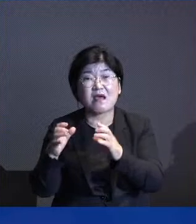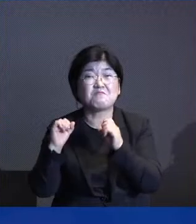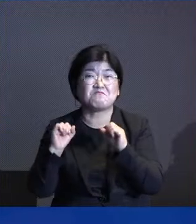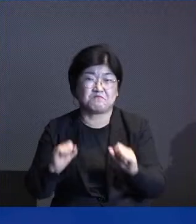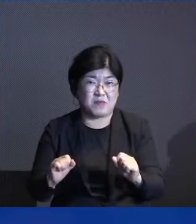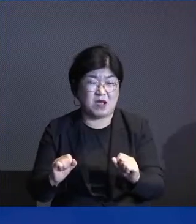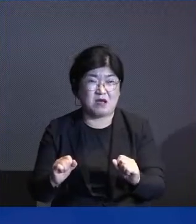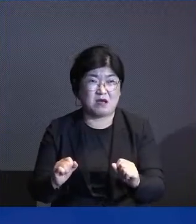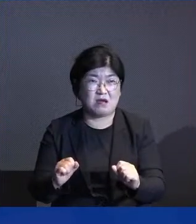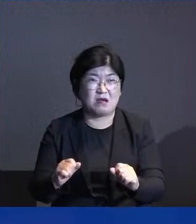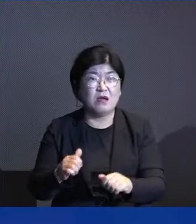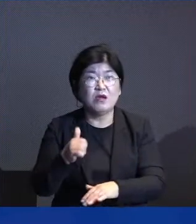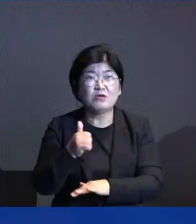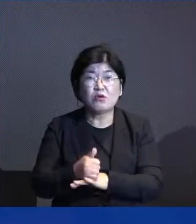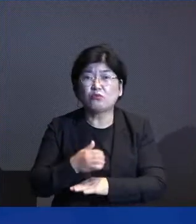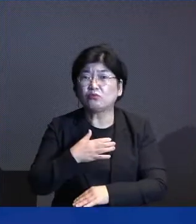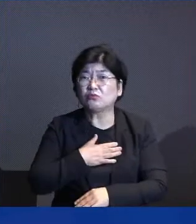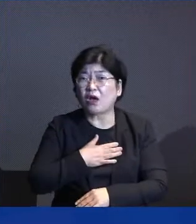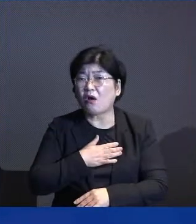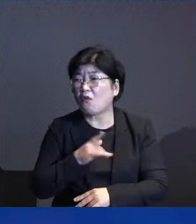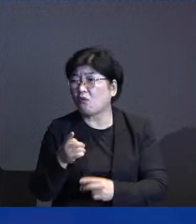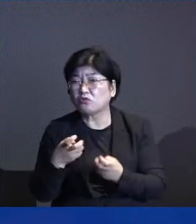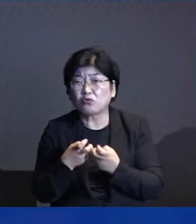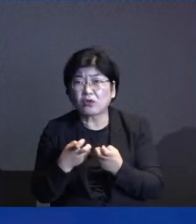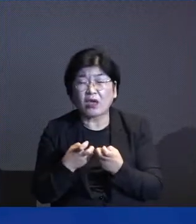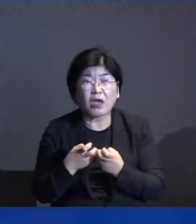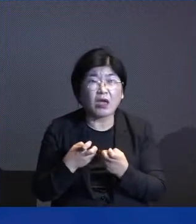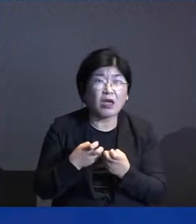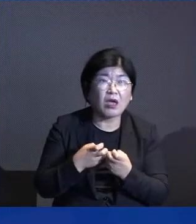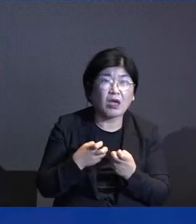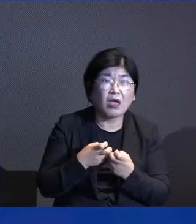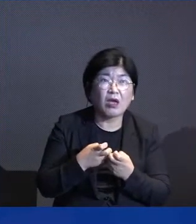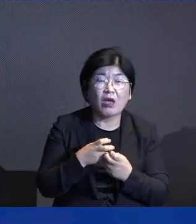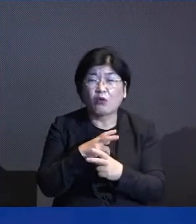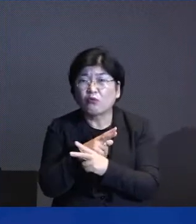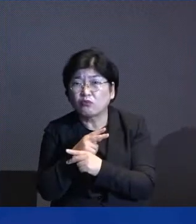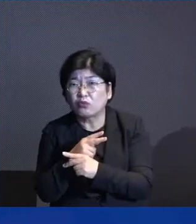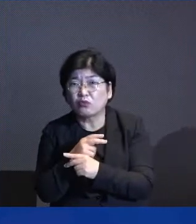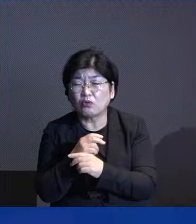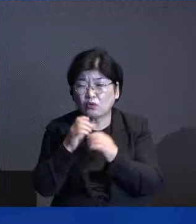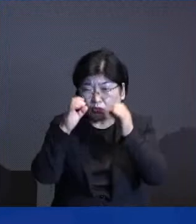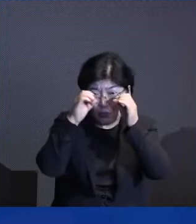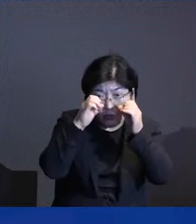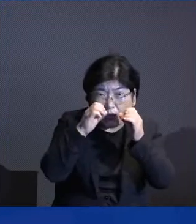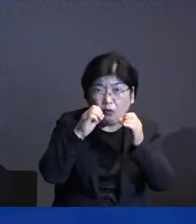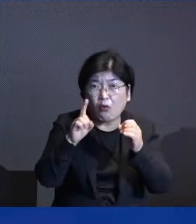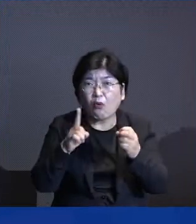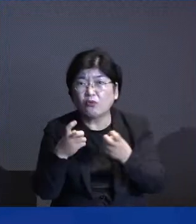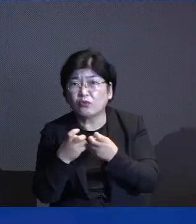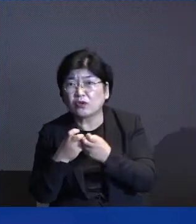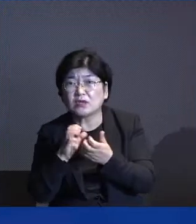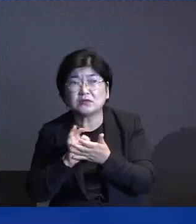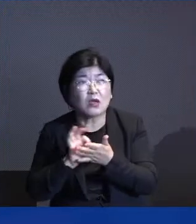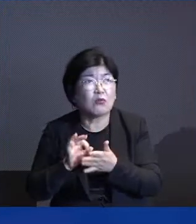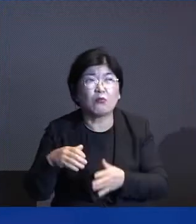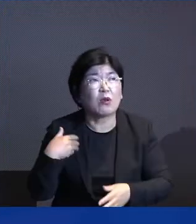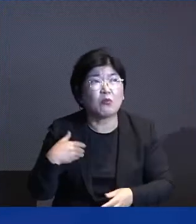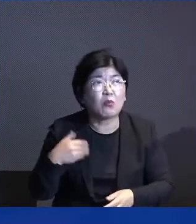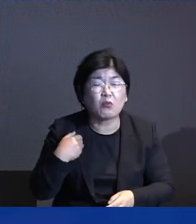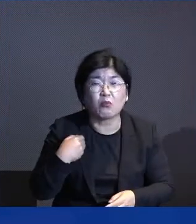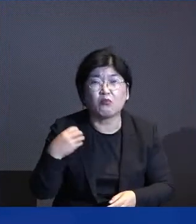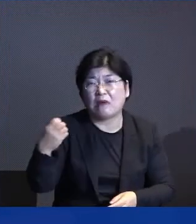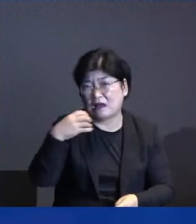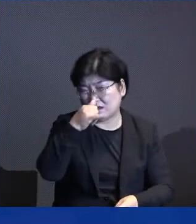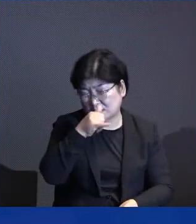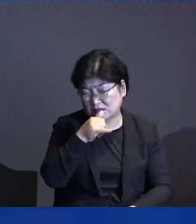Meet, Zoom. I can't even see their face. I just feel that, something will happen to me and they will never be able to reach